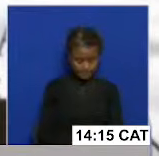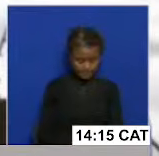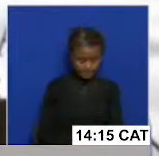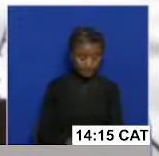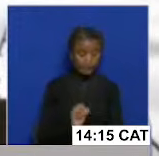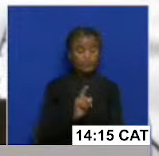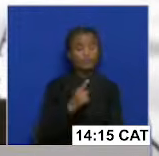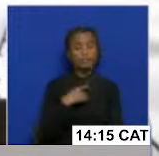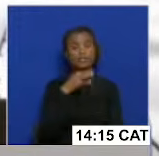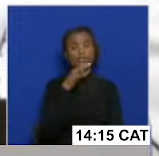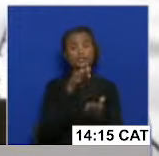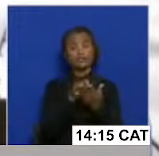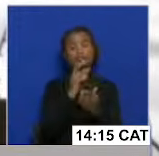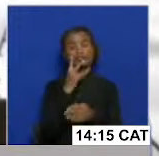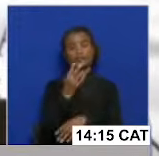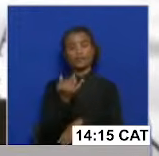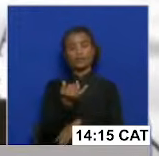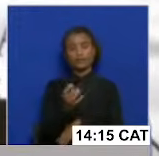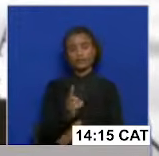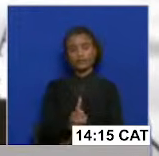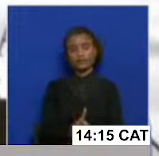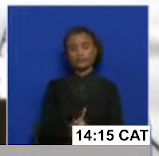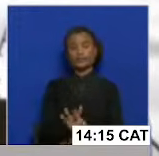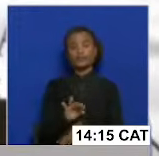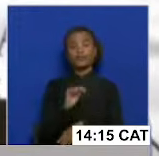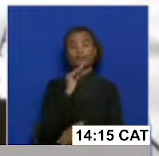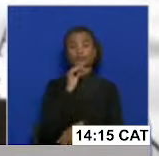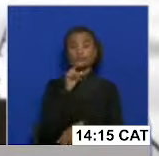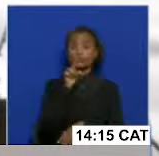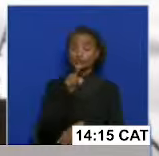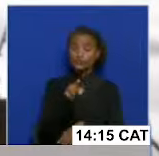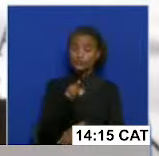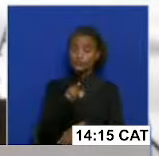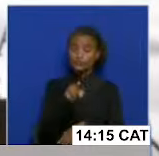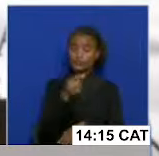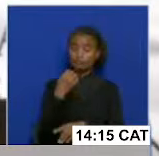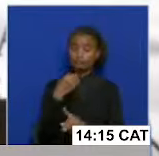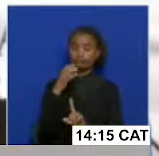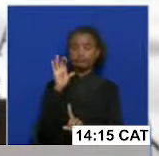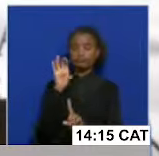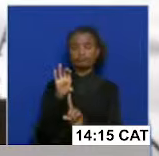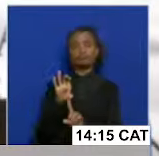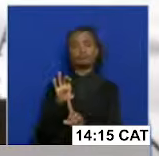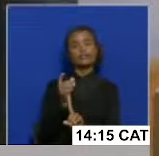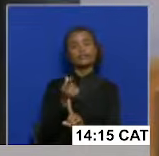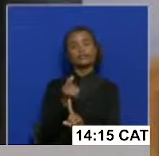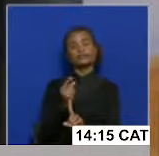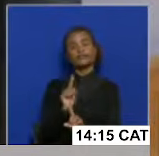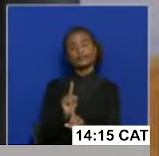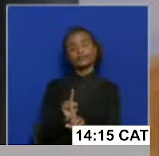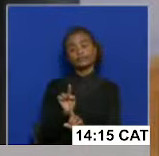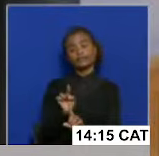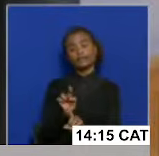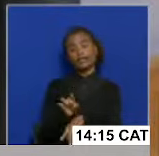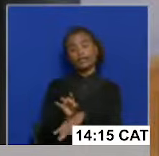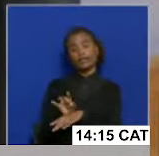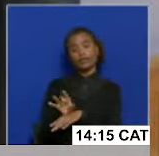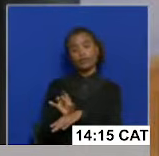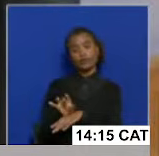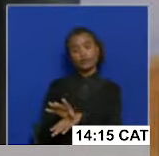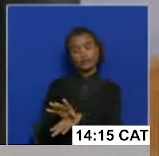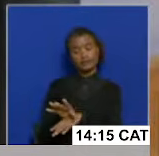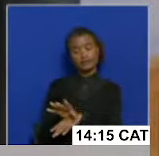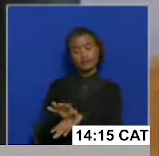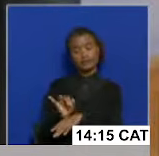looks like you were being tasked to influence IPID or someone